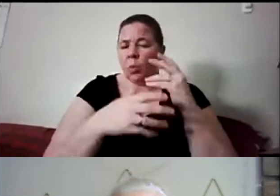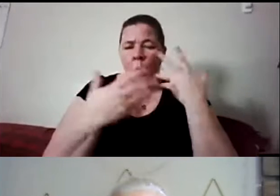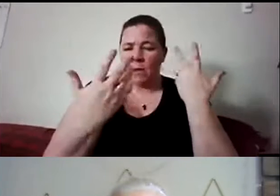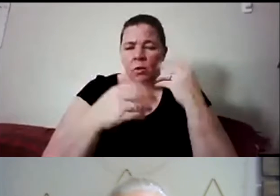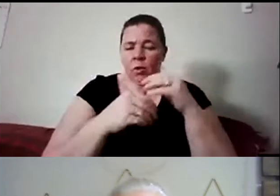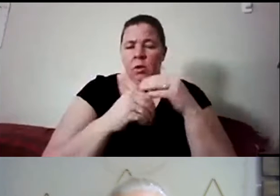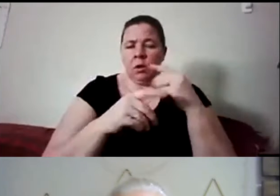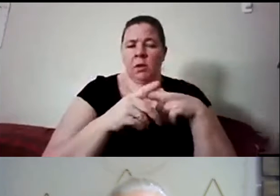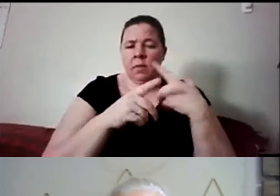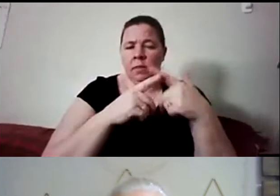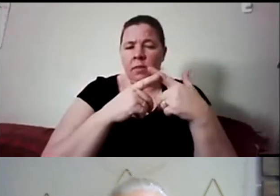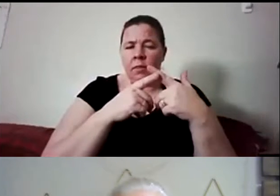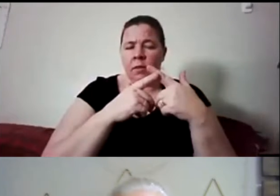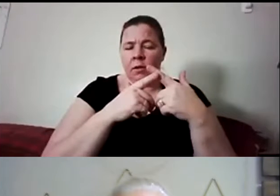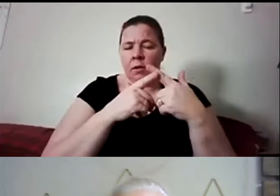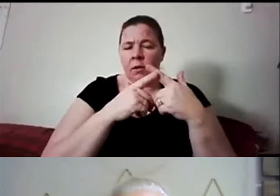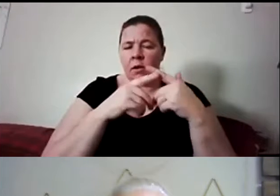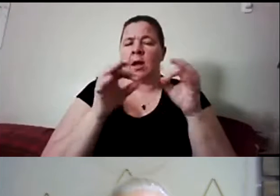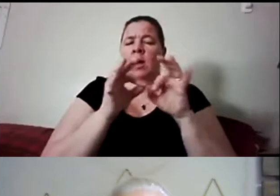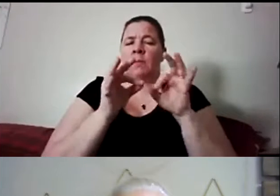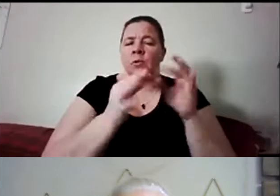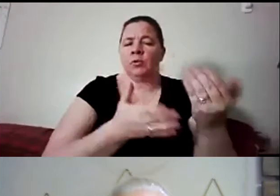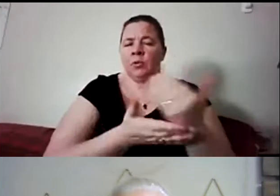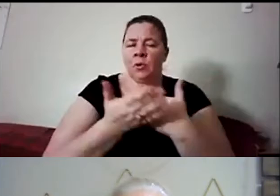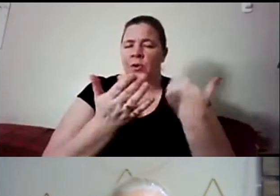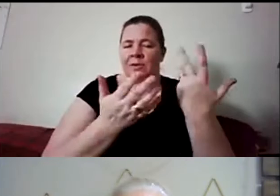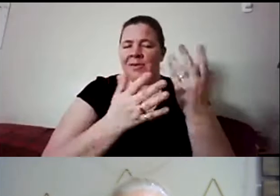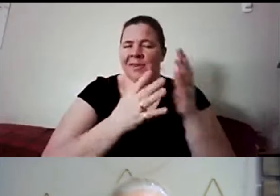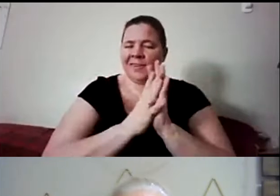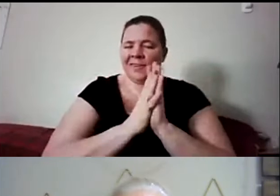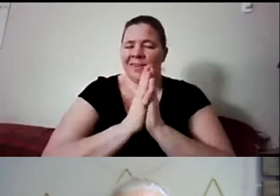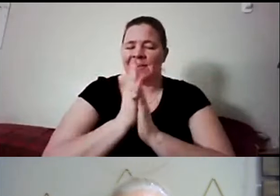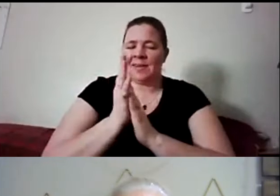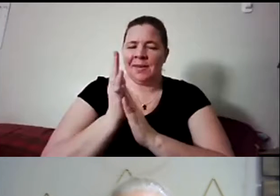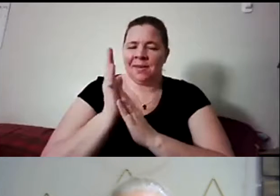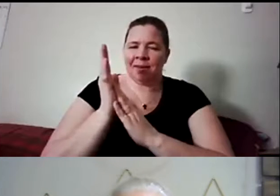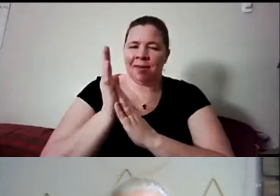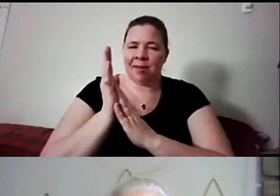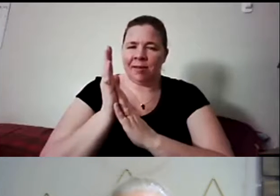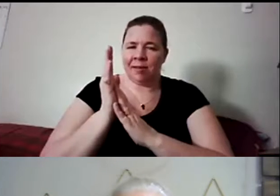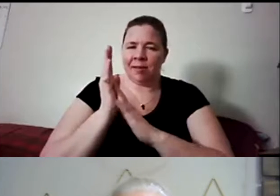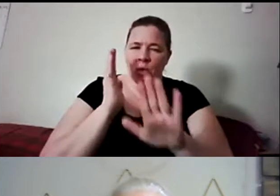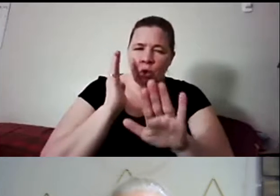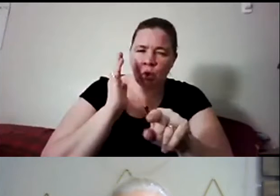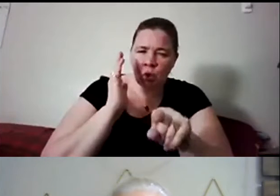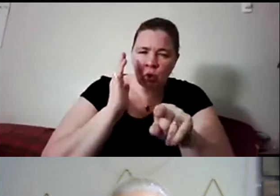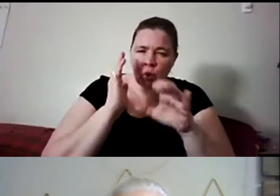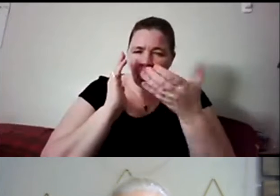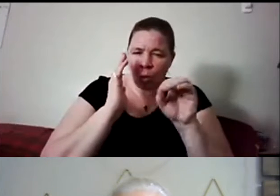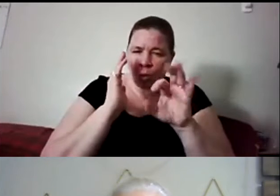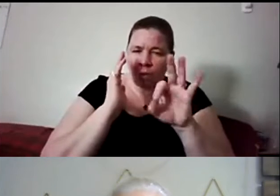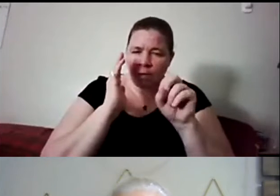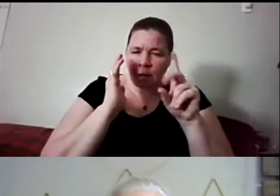and how much again? And then you're a co-founder, that you'll be able